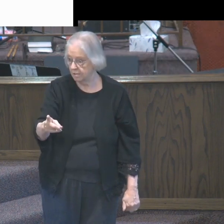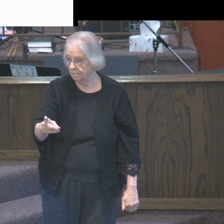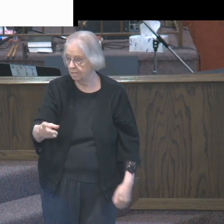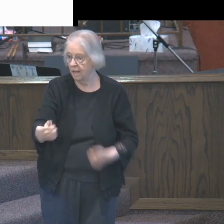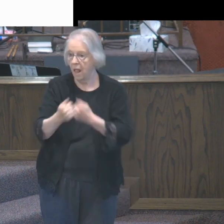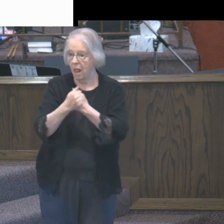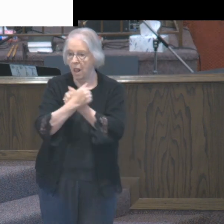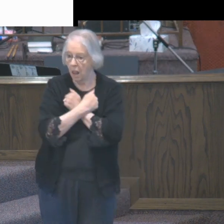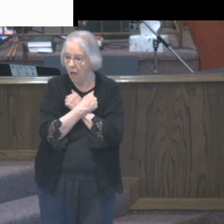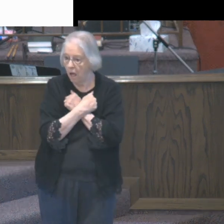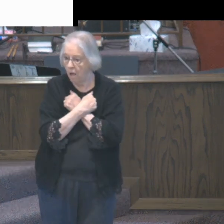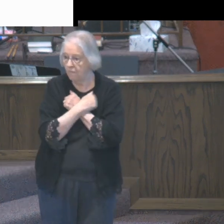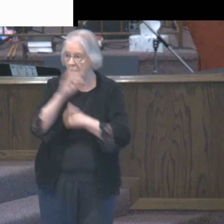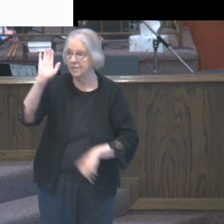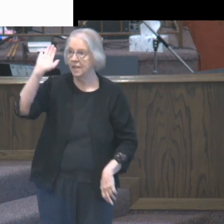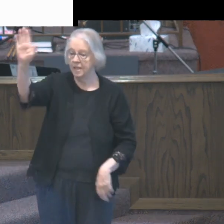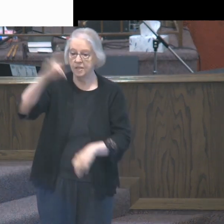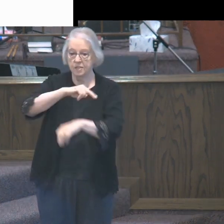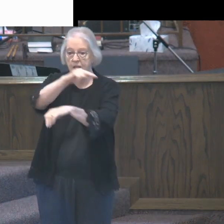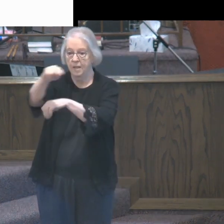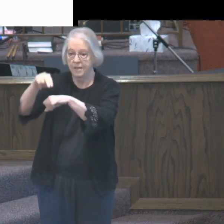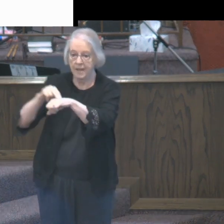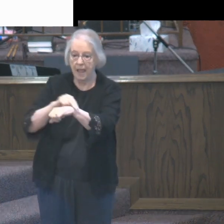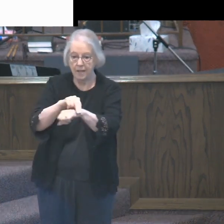his nature.